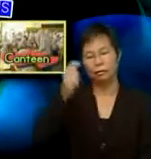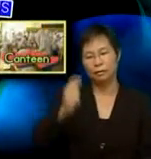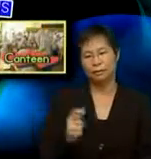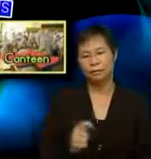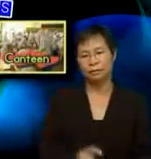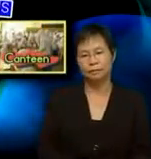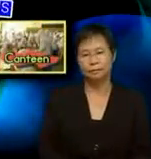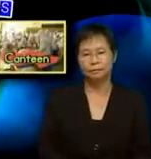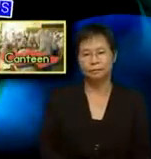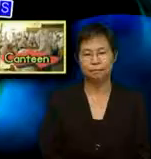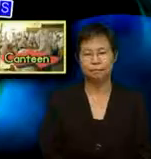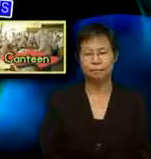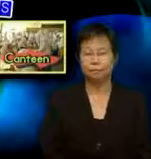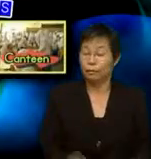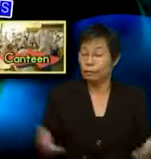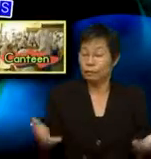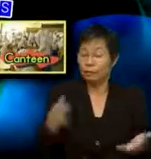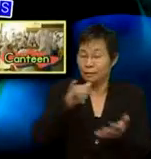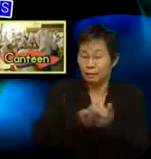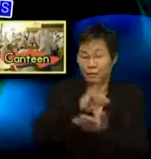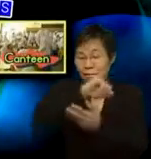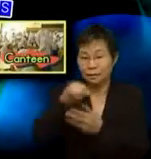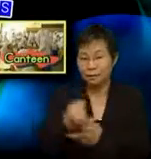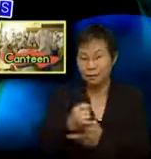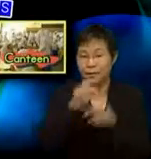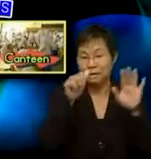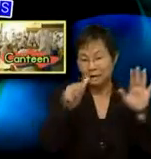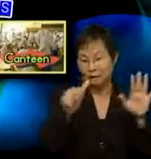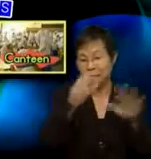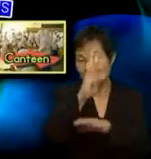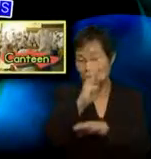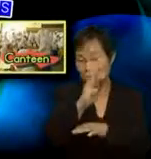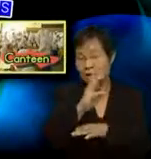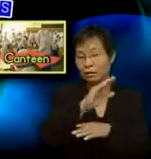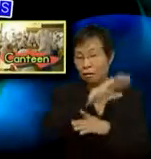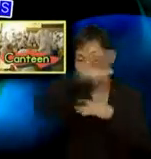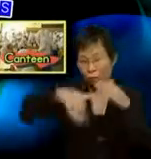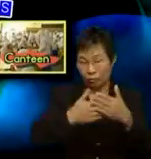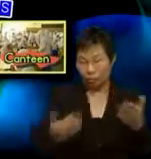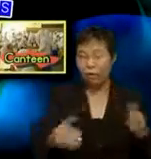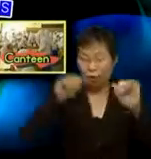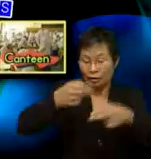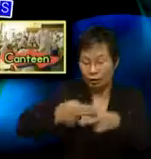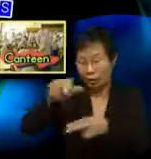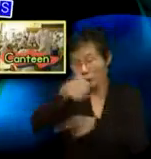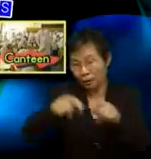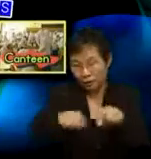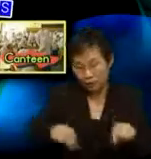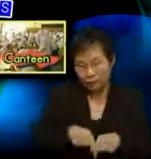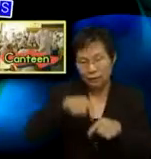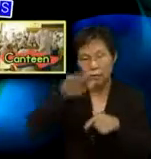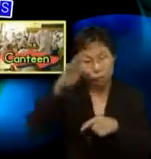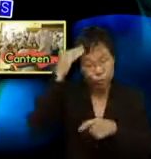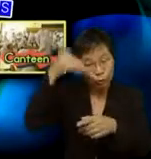toilet. Well, that's just 6 of them. Can you name other places you know in your